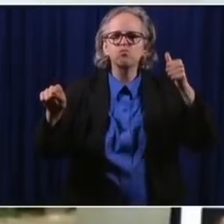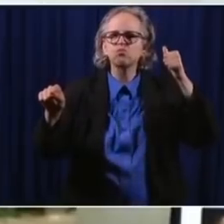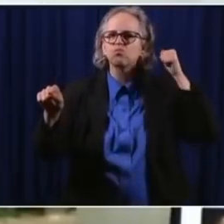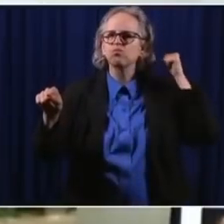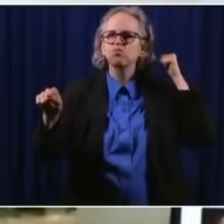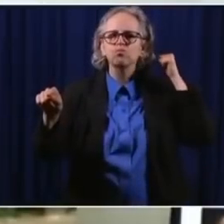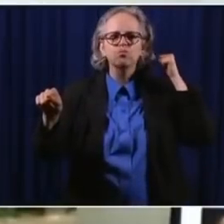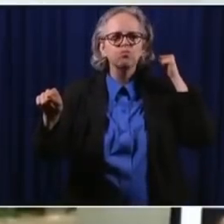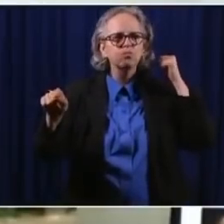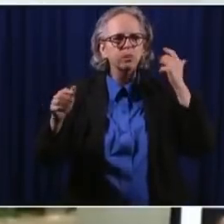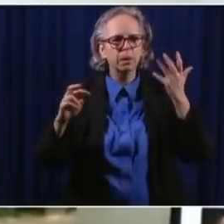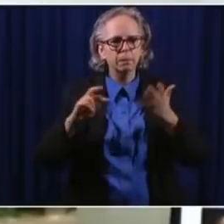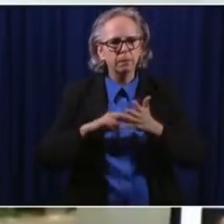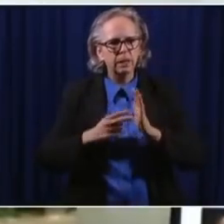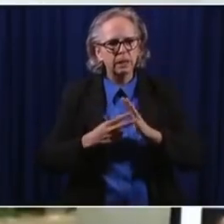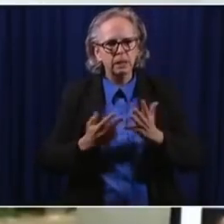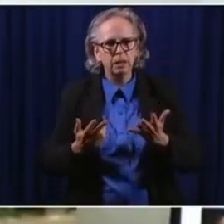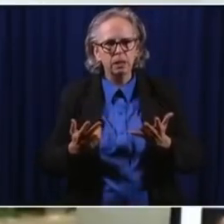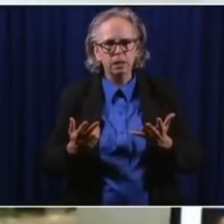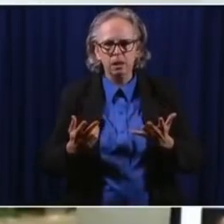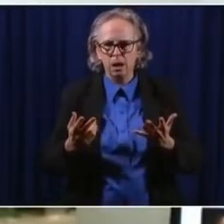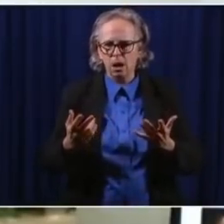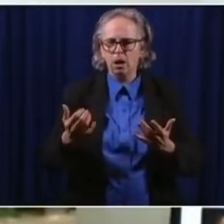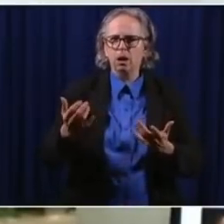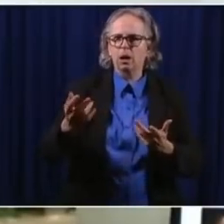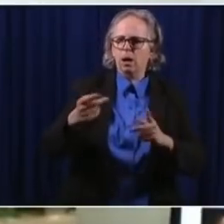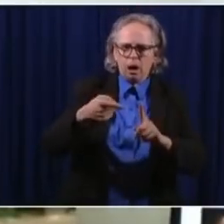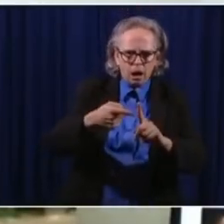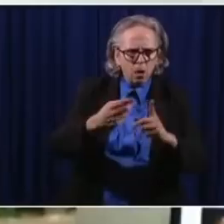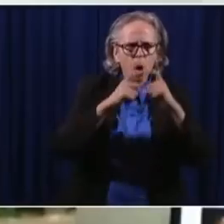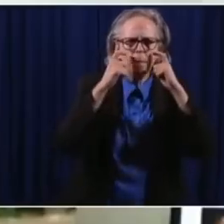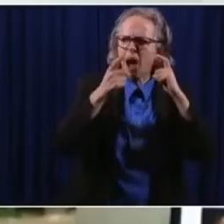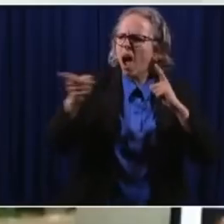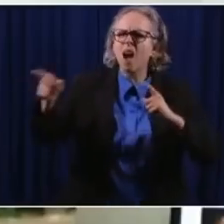off, and that's why we continue to battle this in our community.